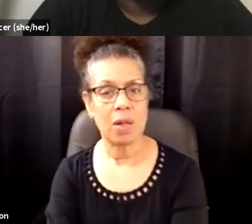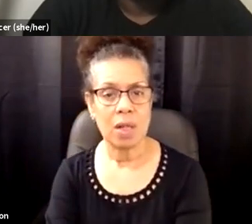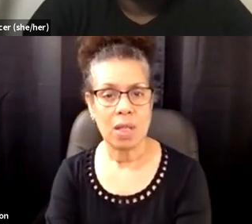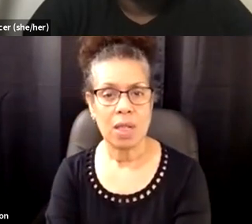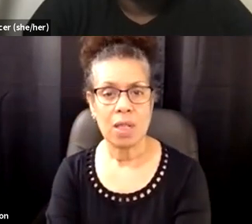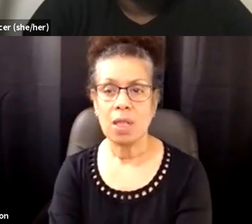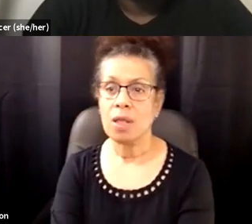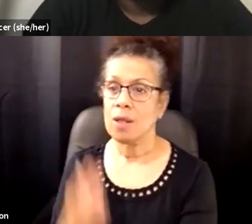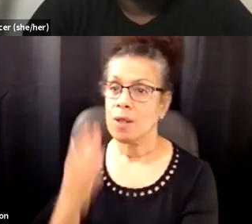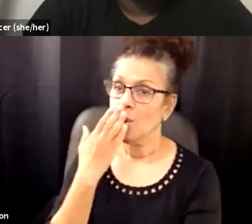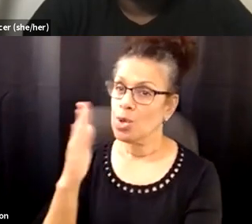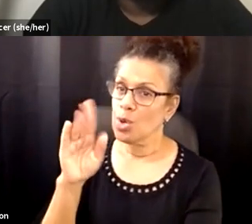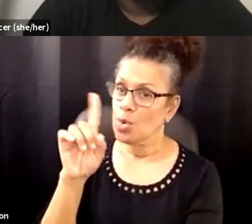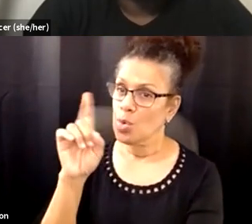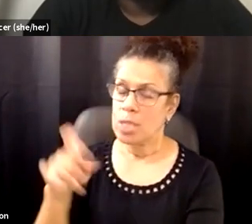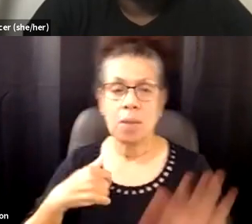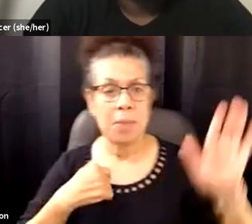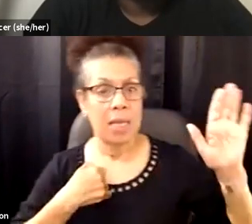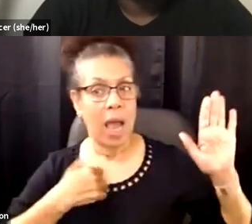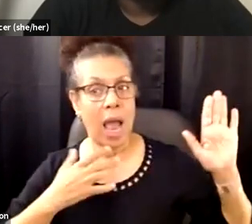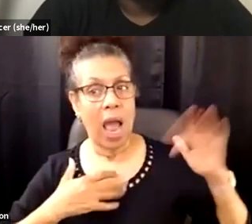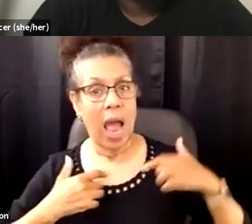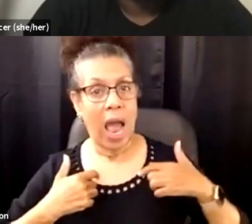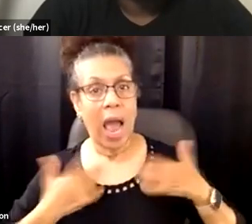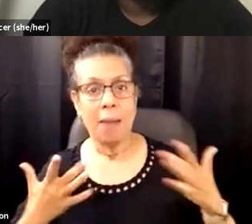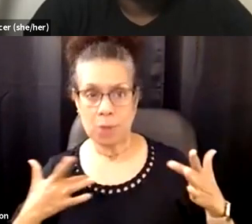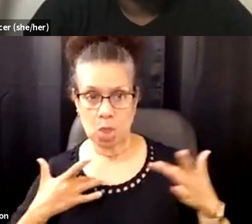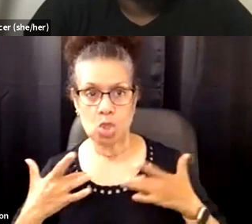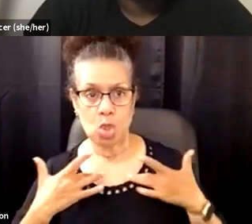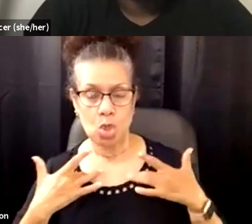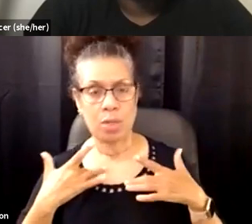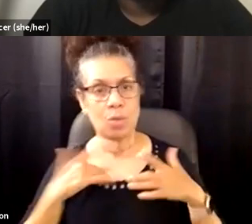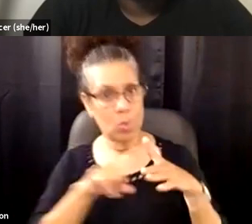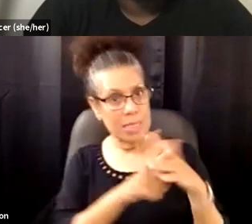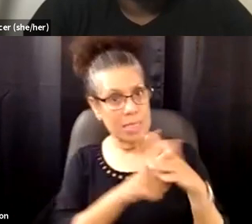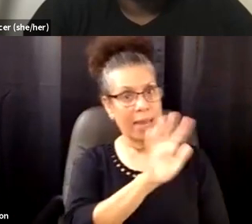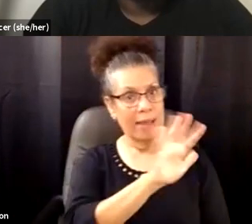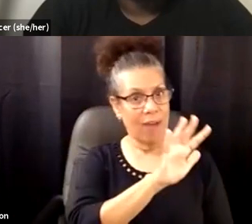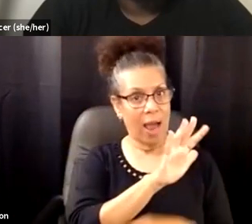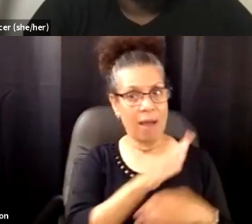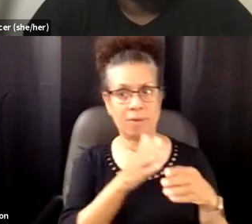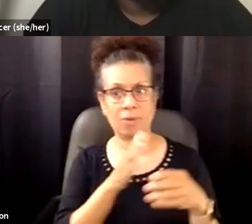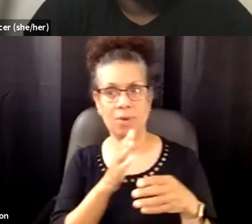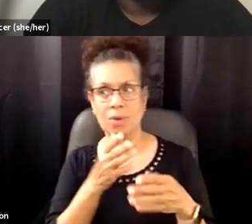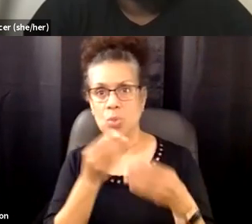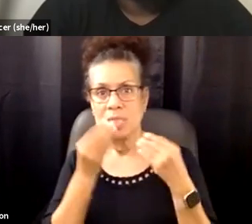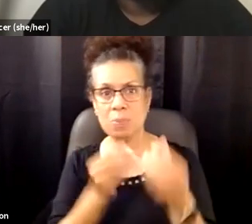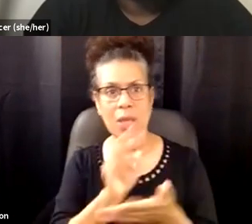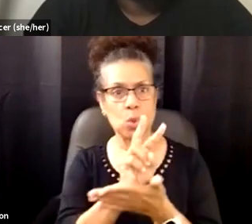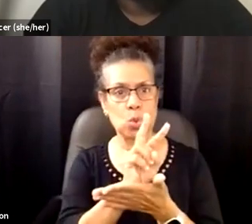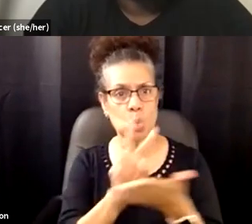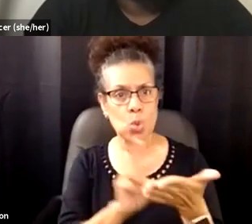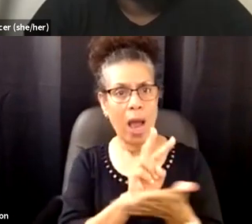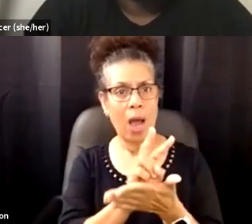that is a good question yeah i mean i'm i'm obviously concerned that we start at five we spend two hours or